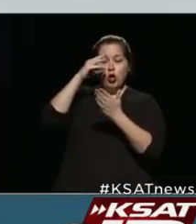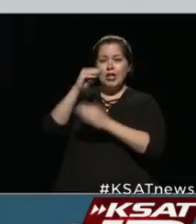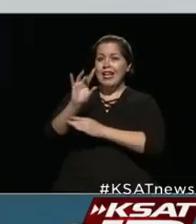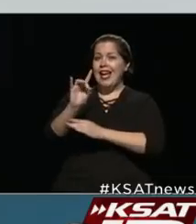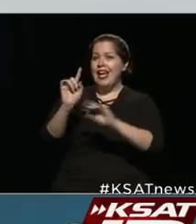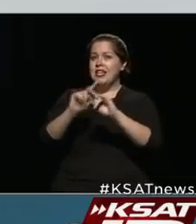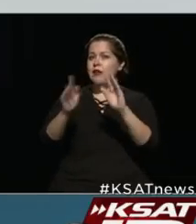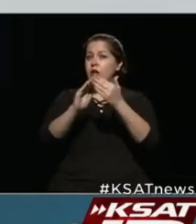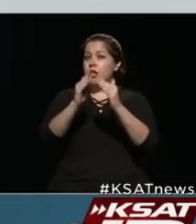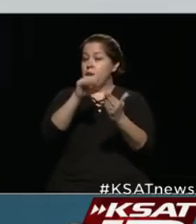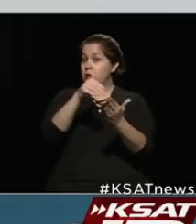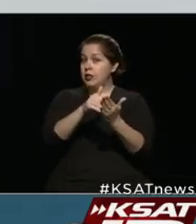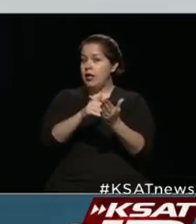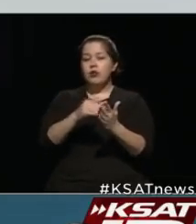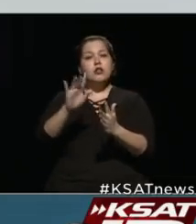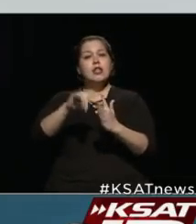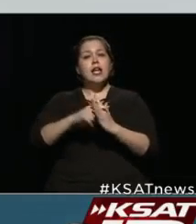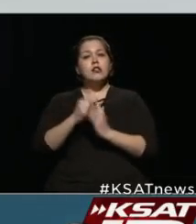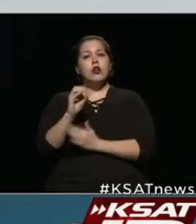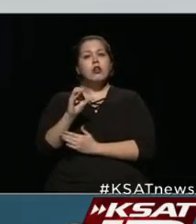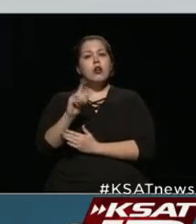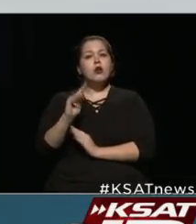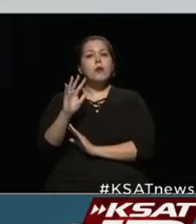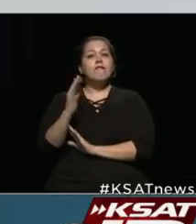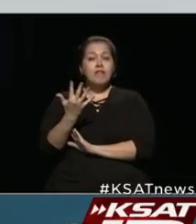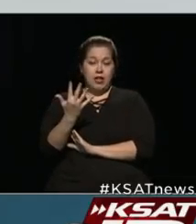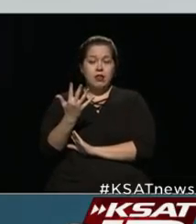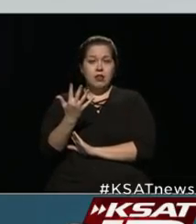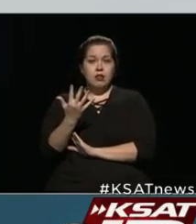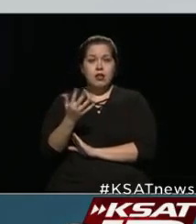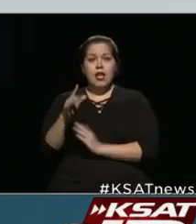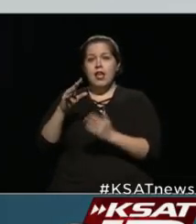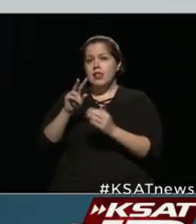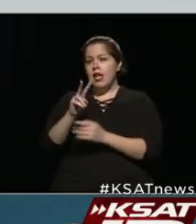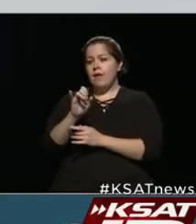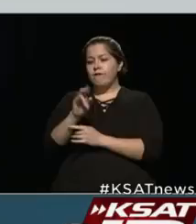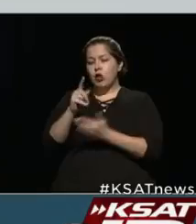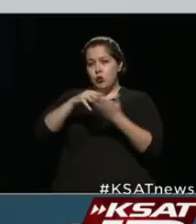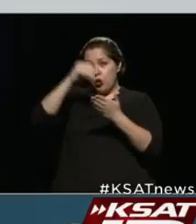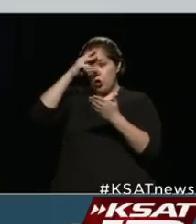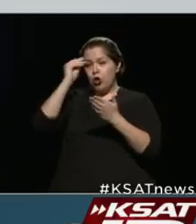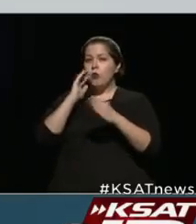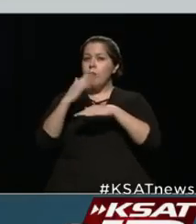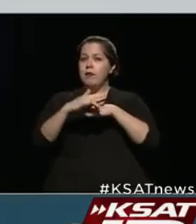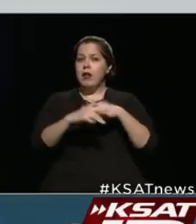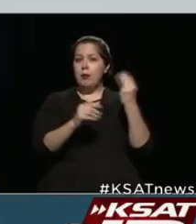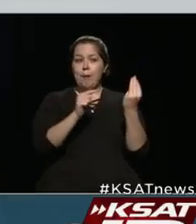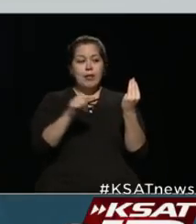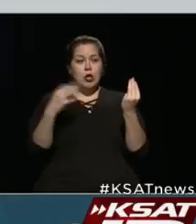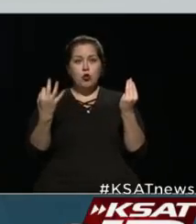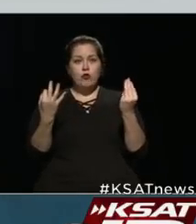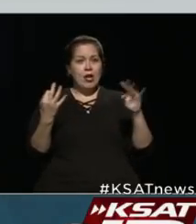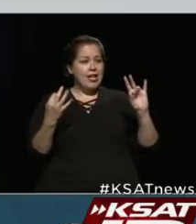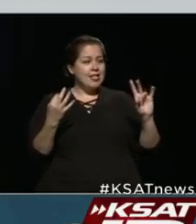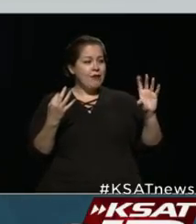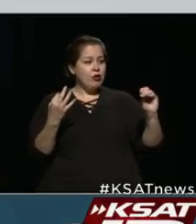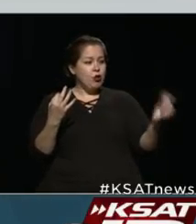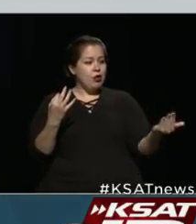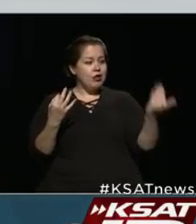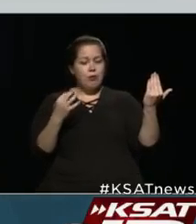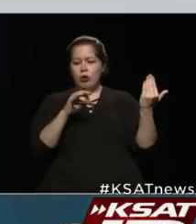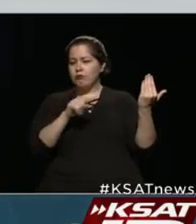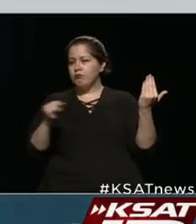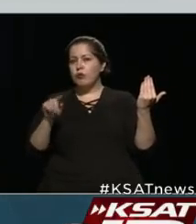community centers. And that begins on October 5th. The virtual learning hubs will be open Monday through Friday from 730 a.m.